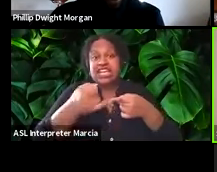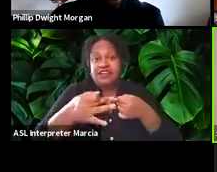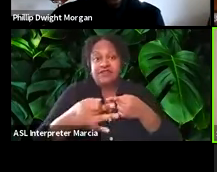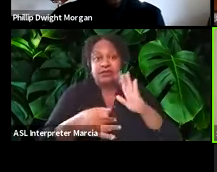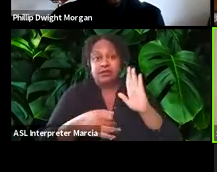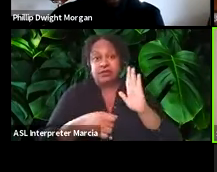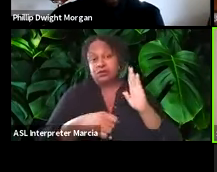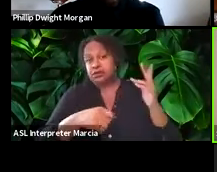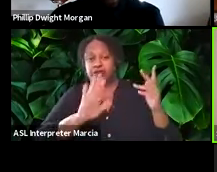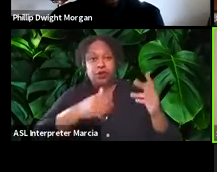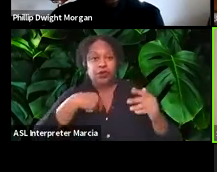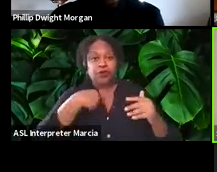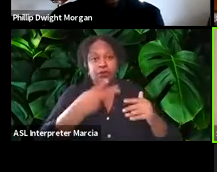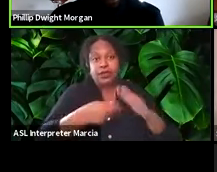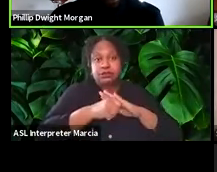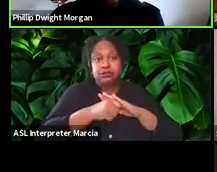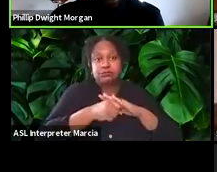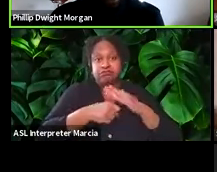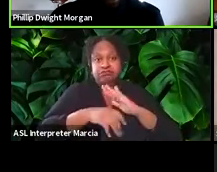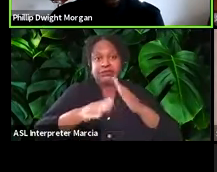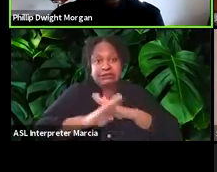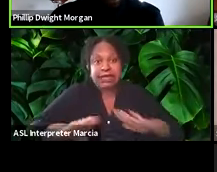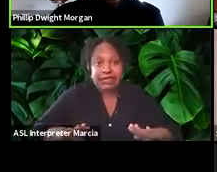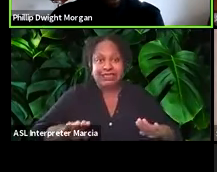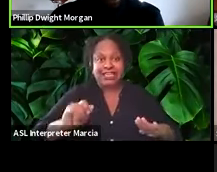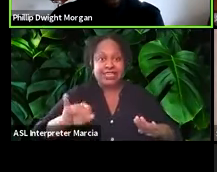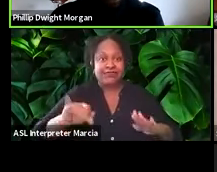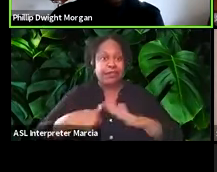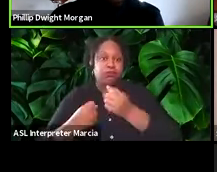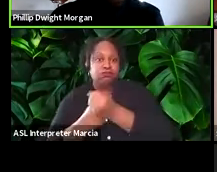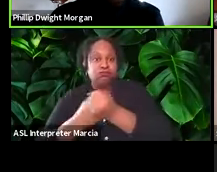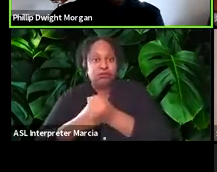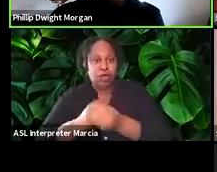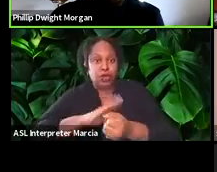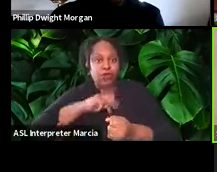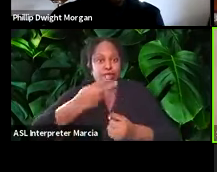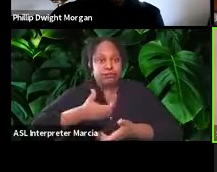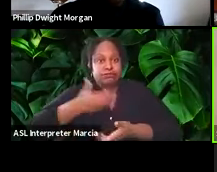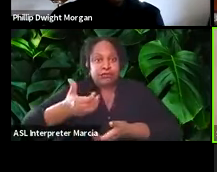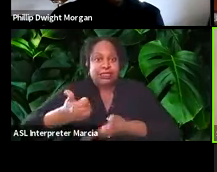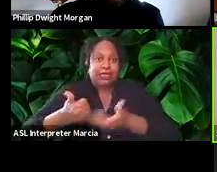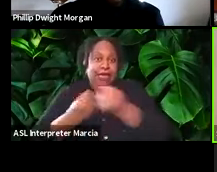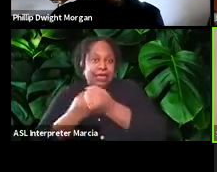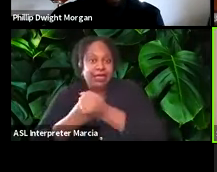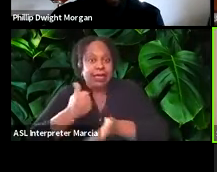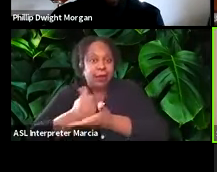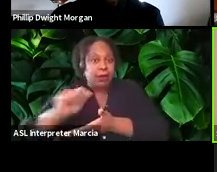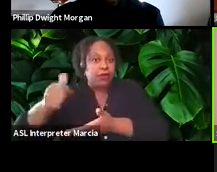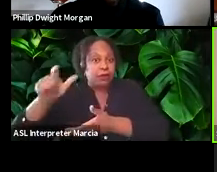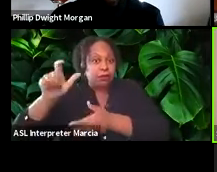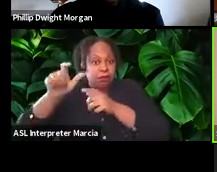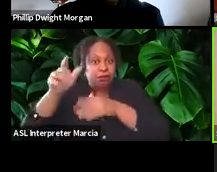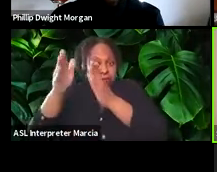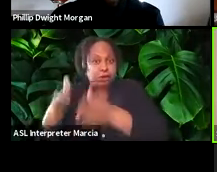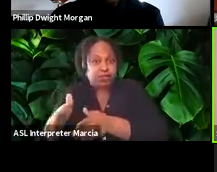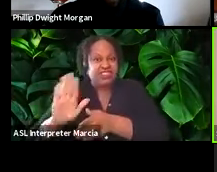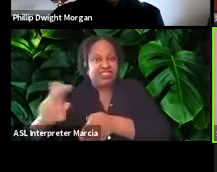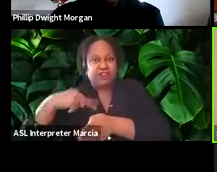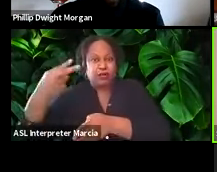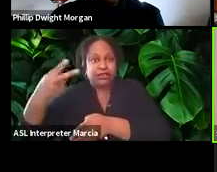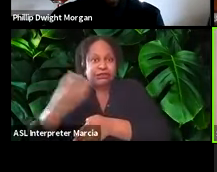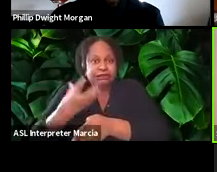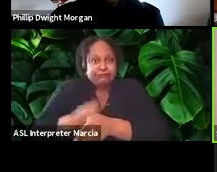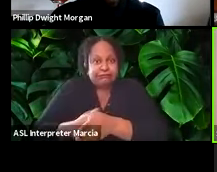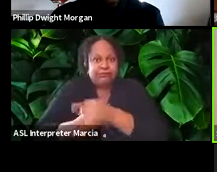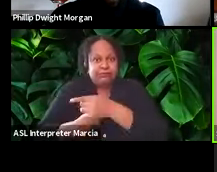whether you're using your voice to help launch someone else's voice that lives in a space where they don't feel that they can announce,